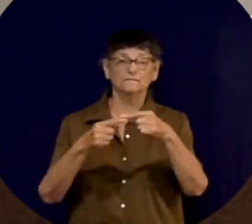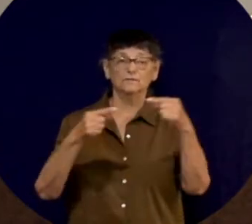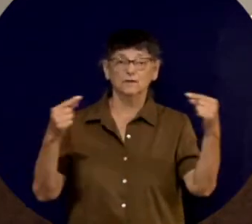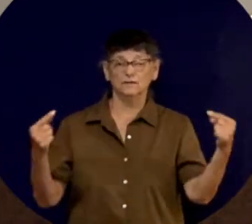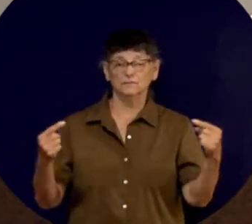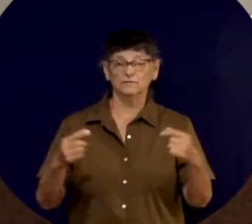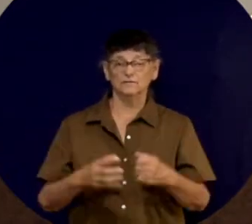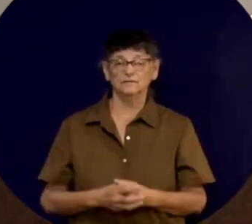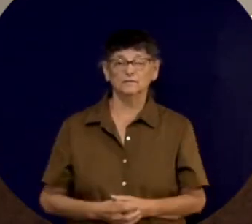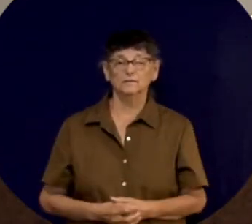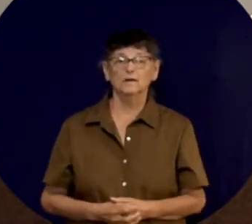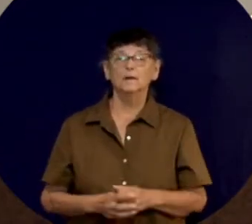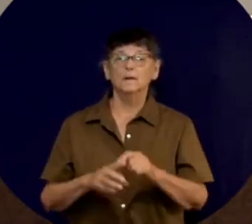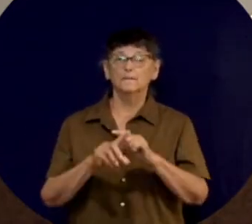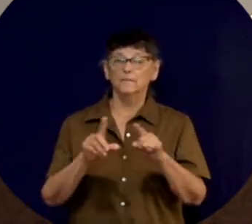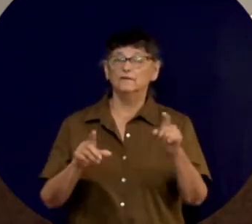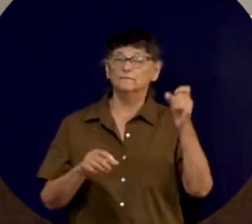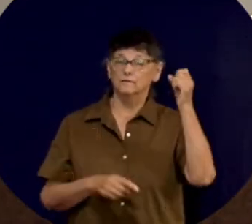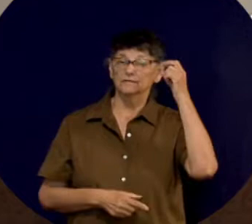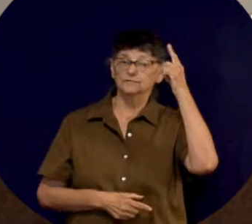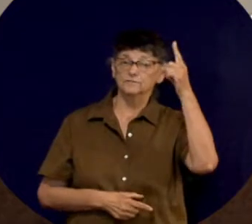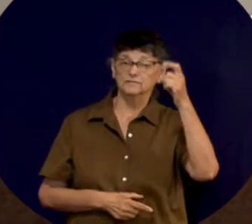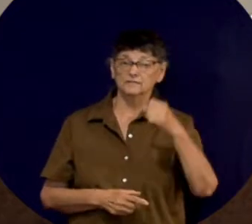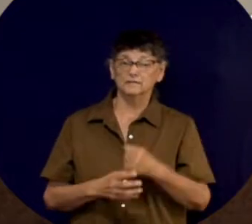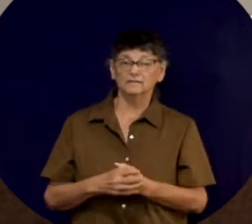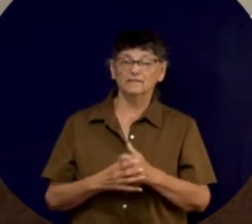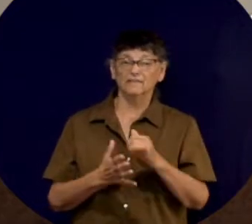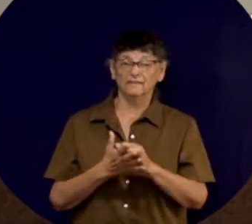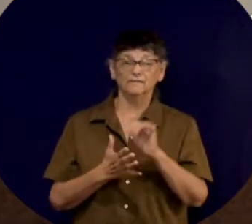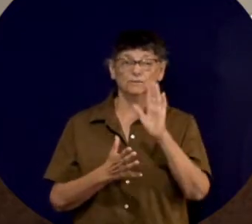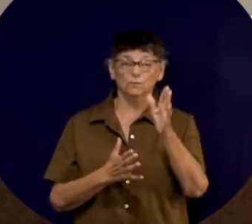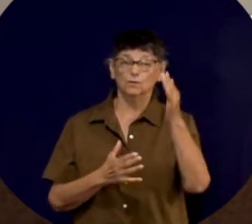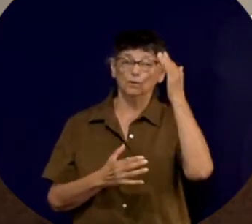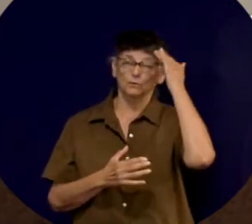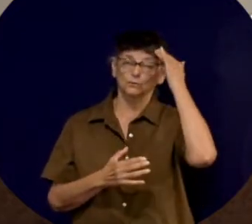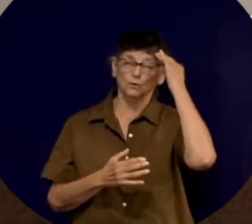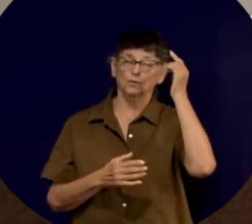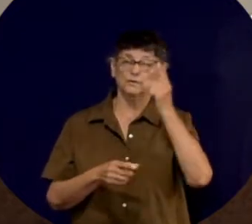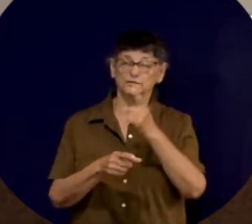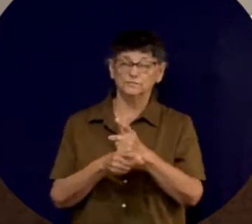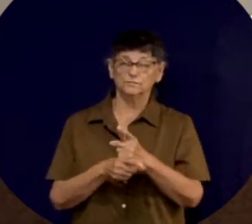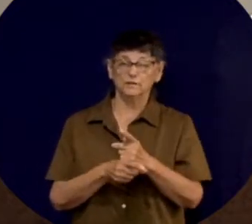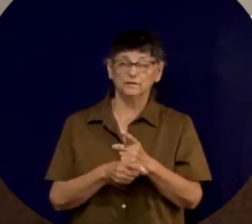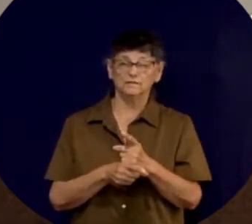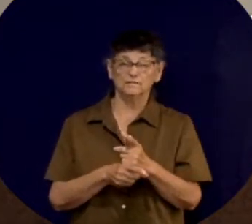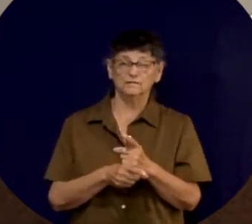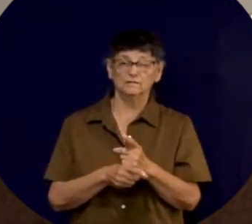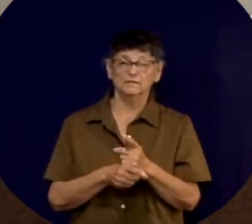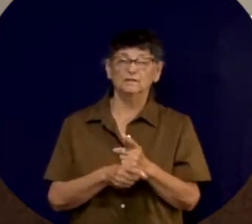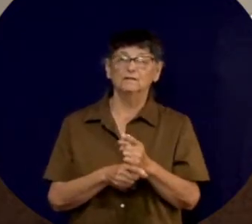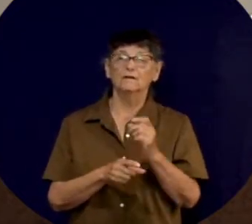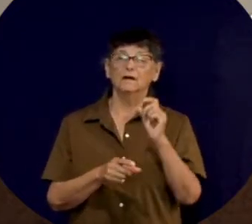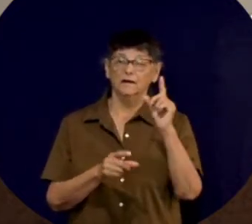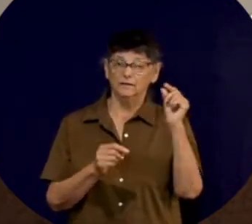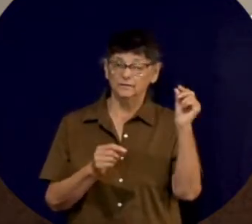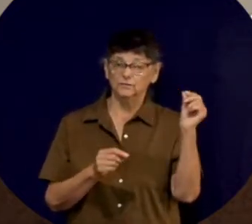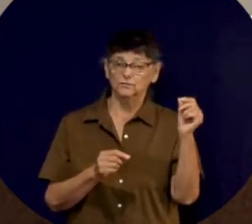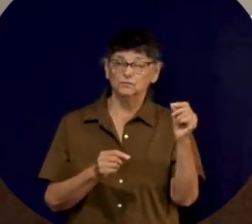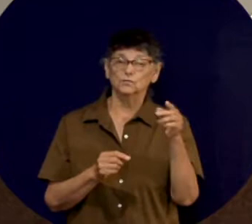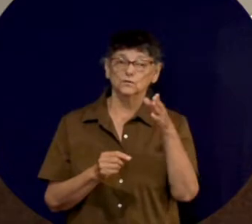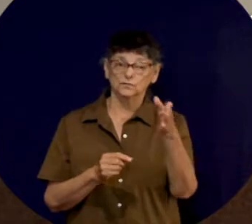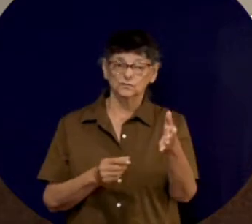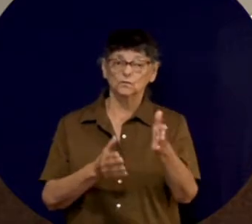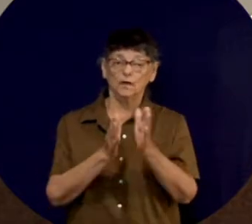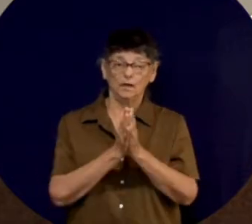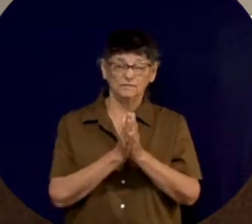enemies, but for understanding so that you may know what is right, I do as